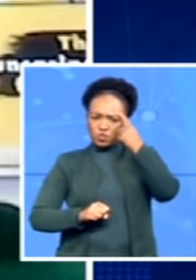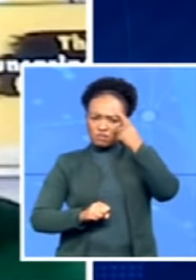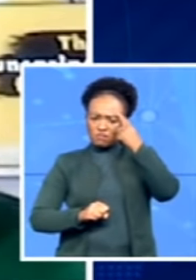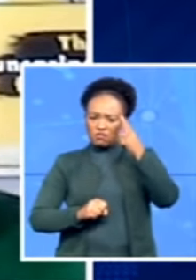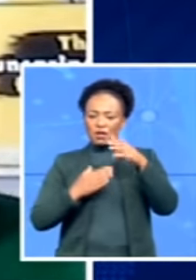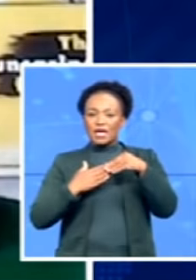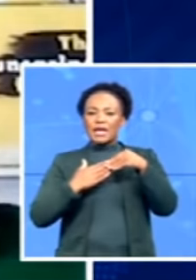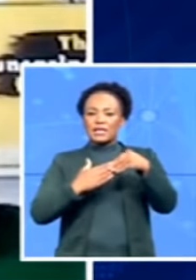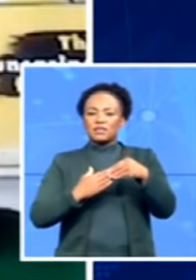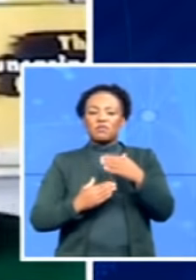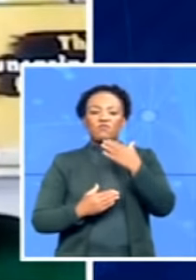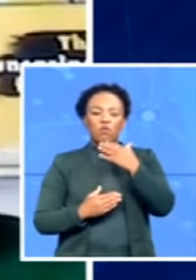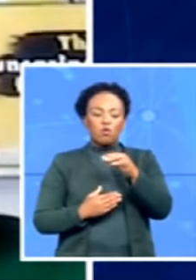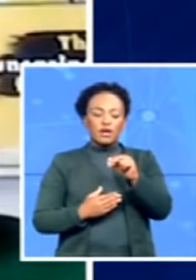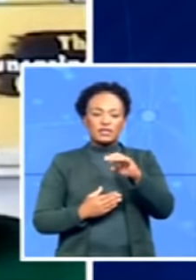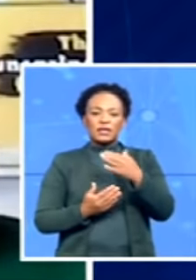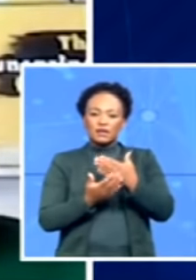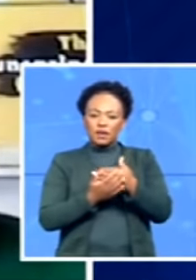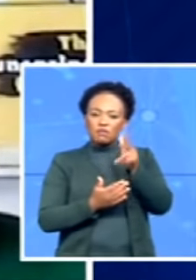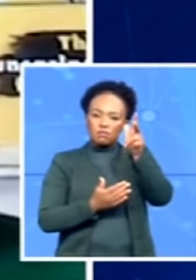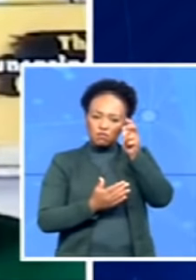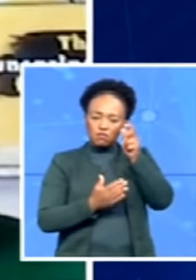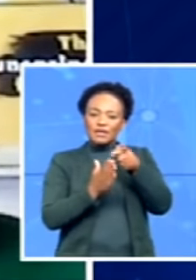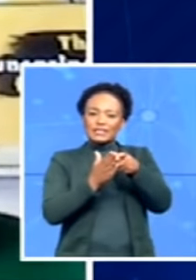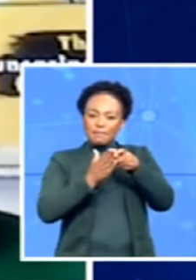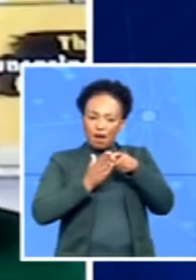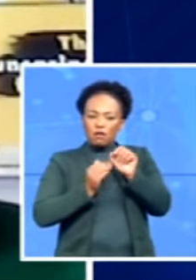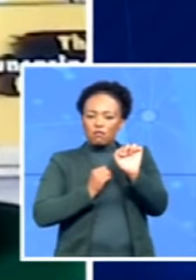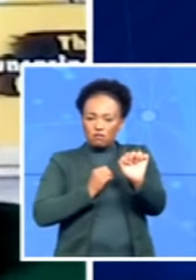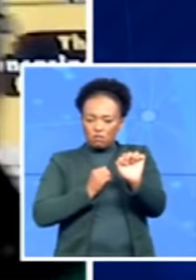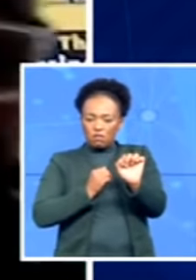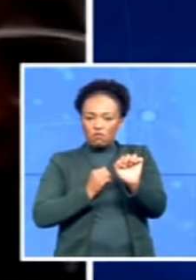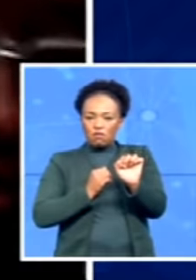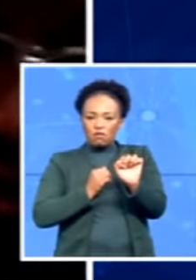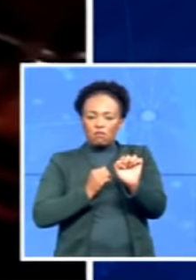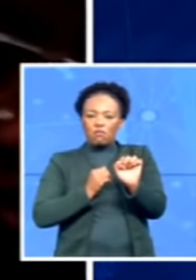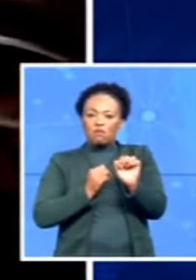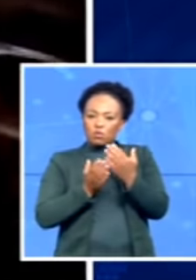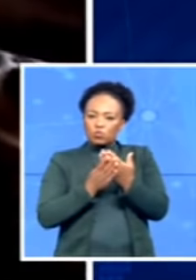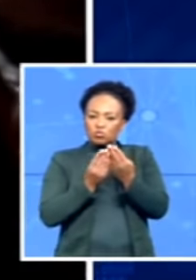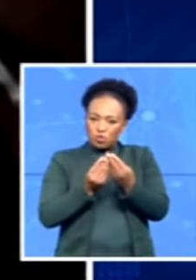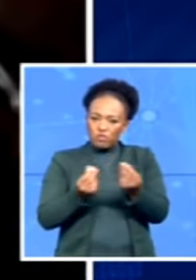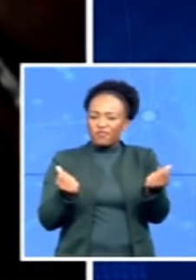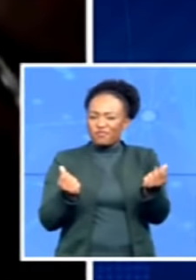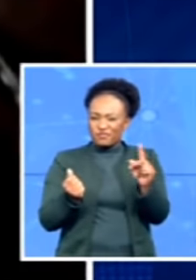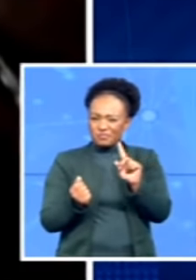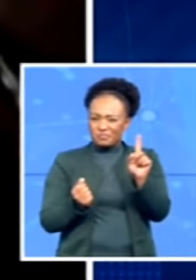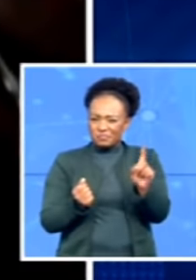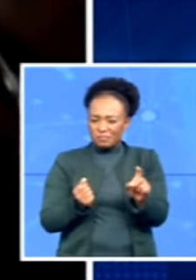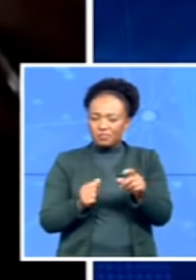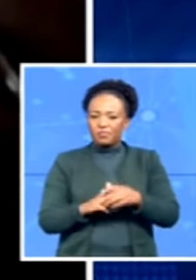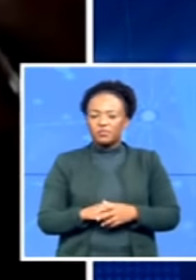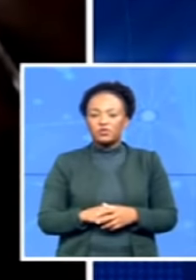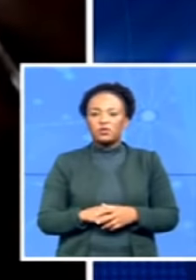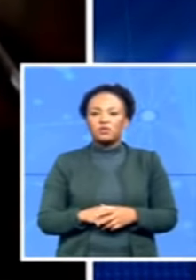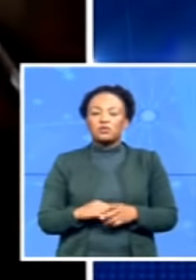heed to your demands once and for all? I mean, in terms of intensifying your industrial action, what impact